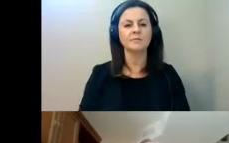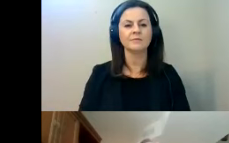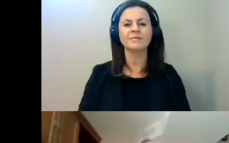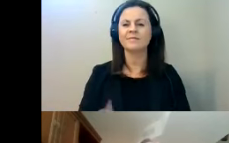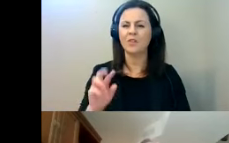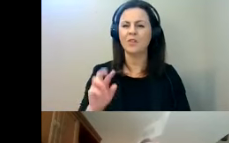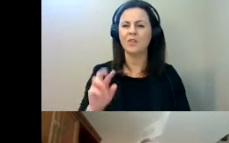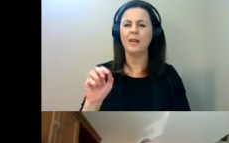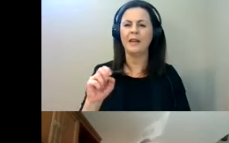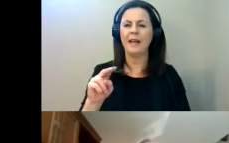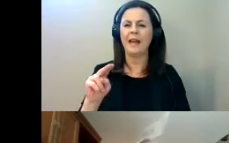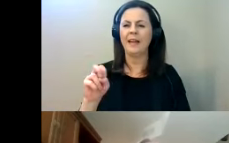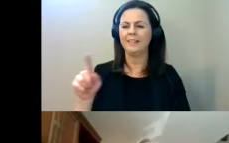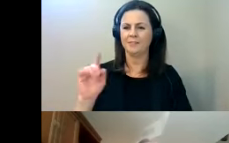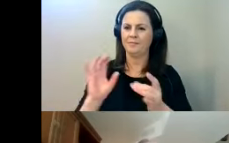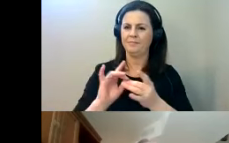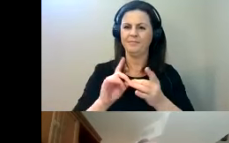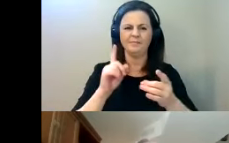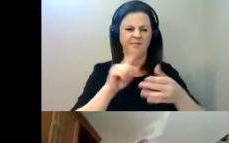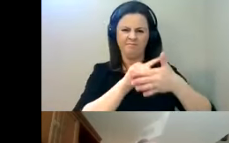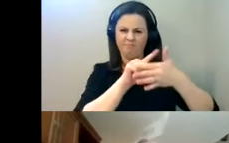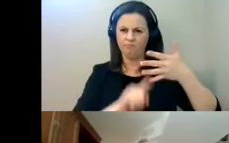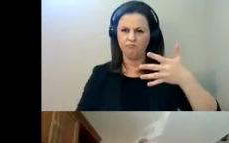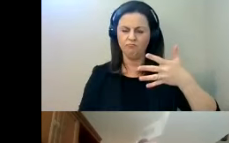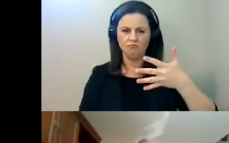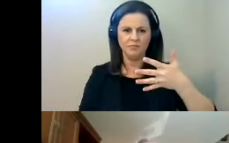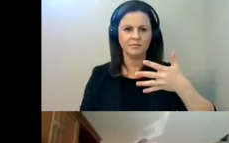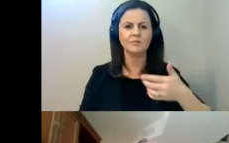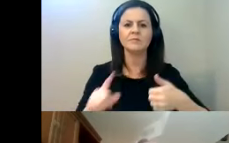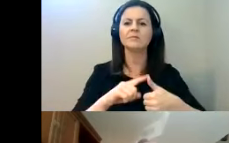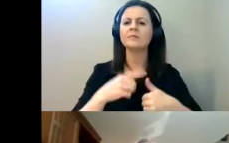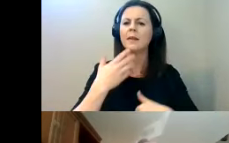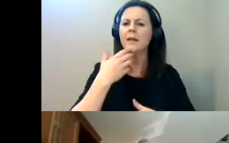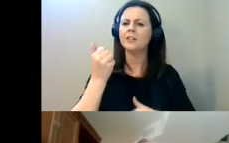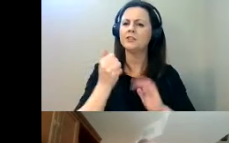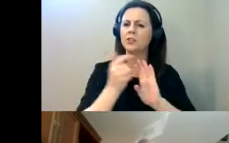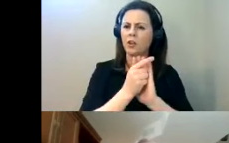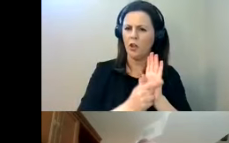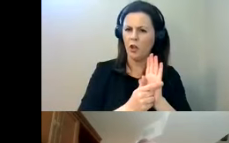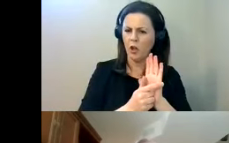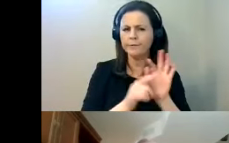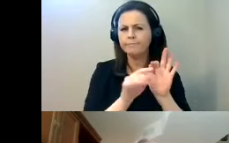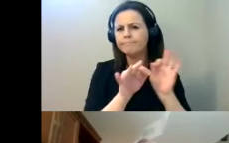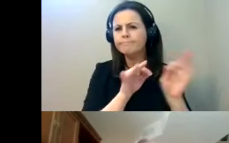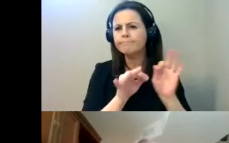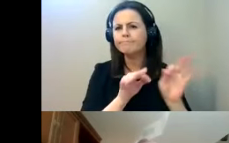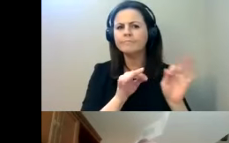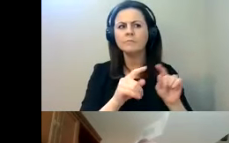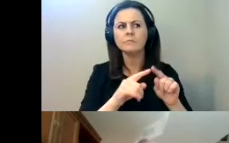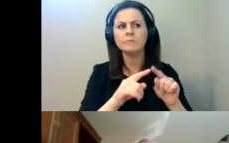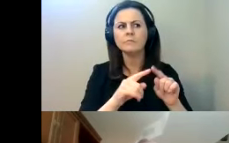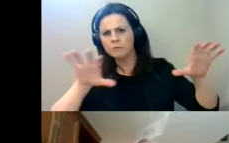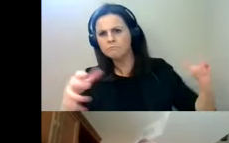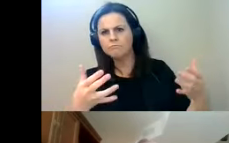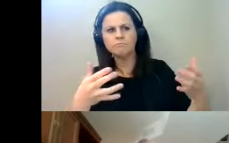out. We're going to do a bit of an overview of elder law, first contextually given our demographics. We're